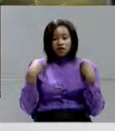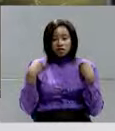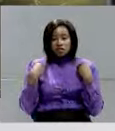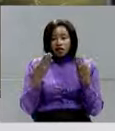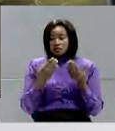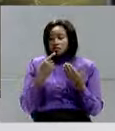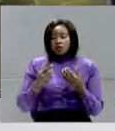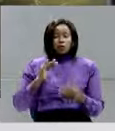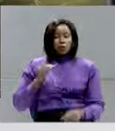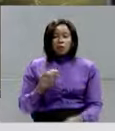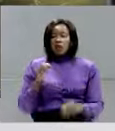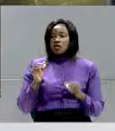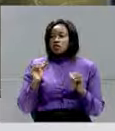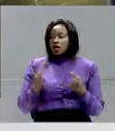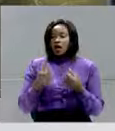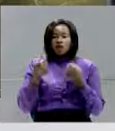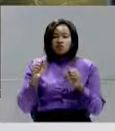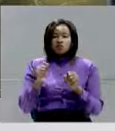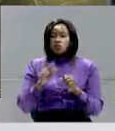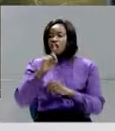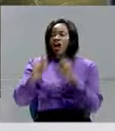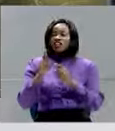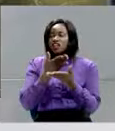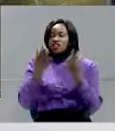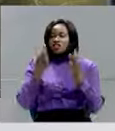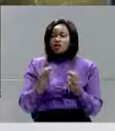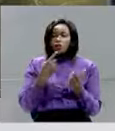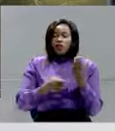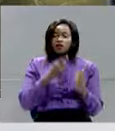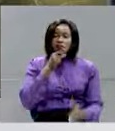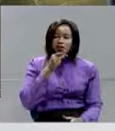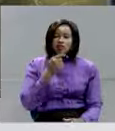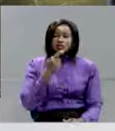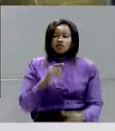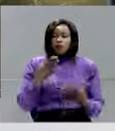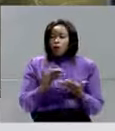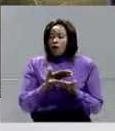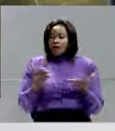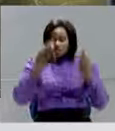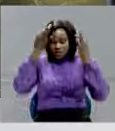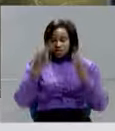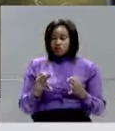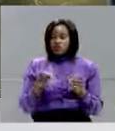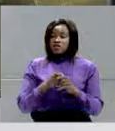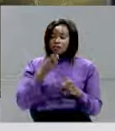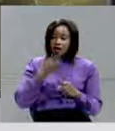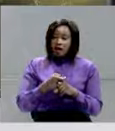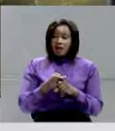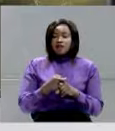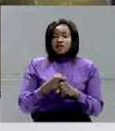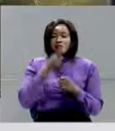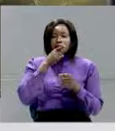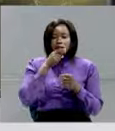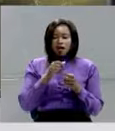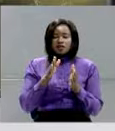woman shouldn't question anything that a man says or any decision that he makes. This makes it difficult for a couple to negotiate